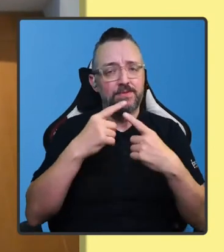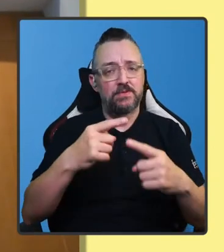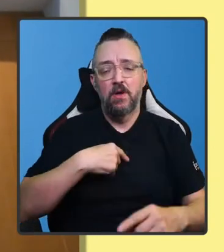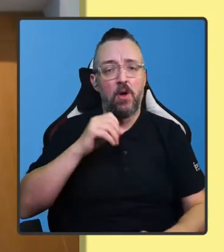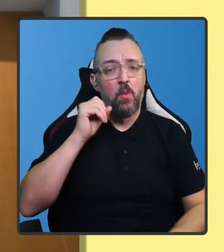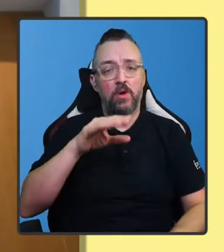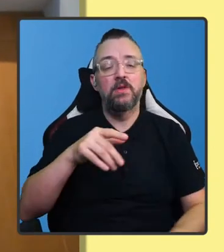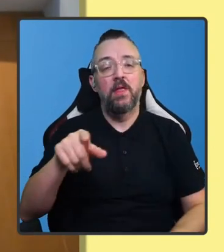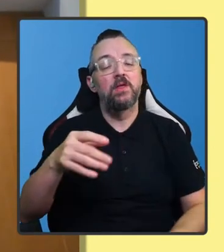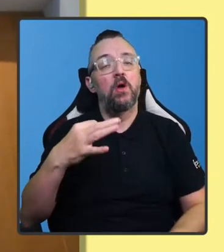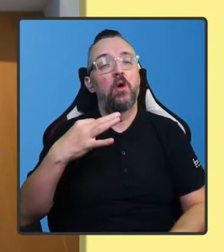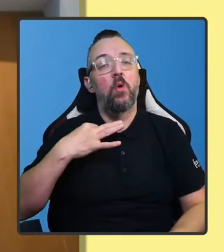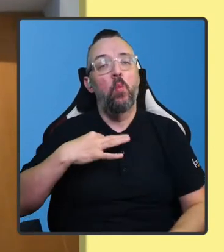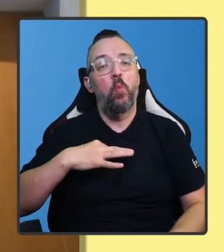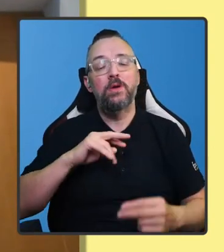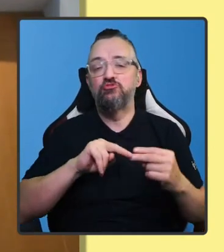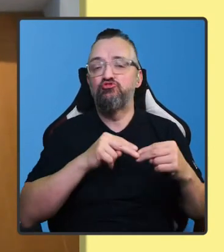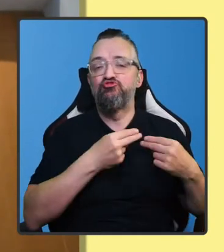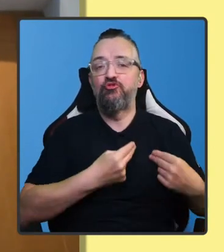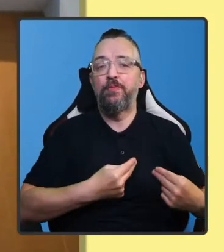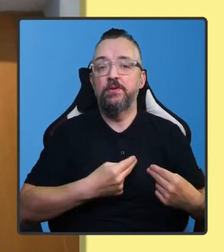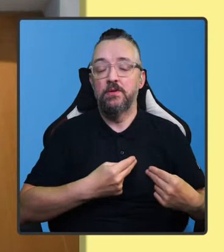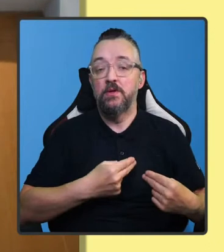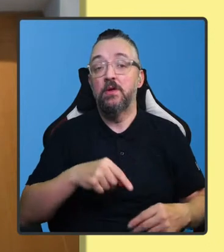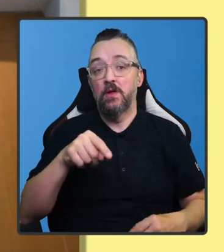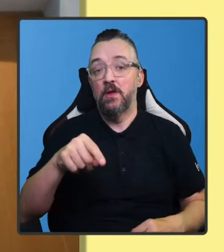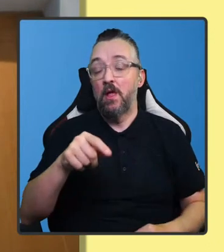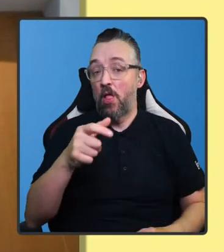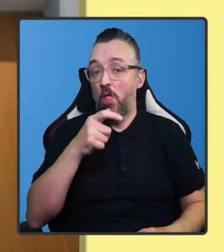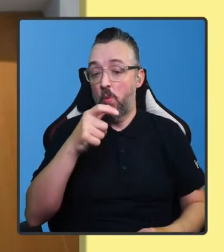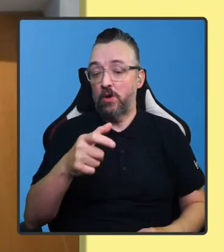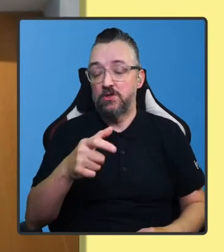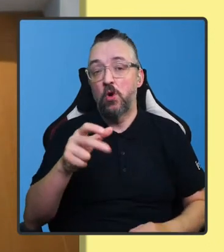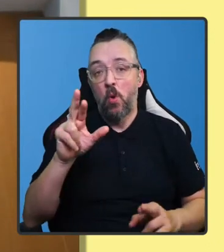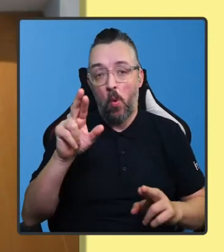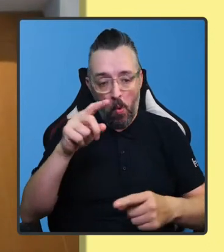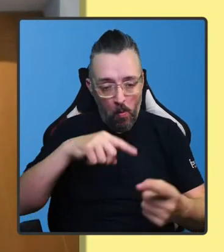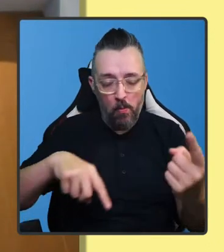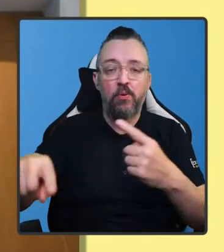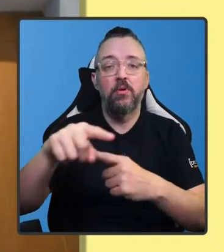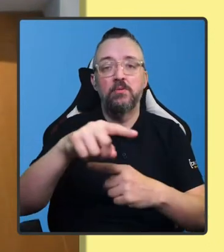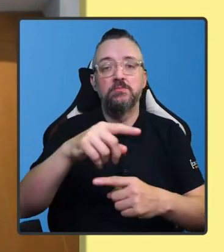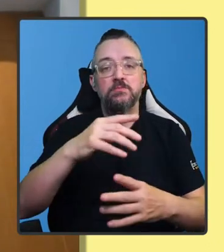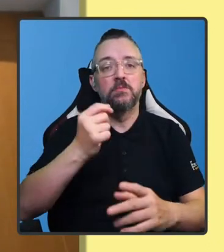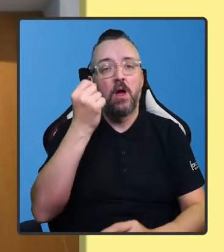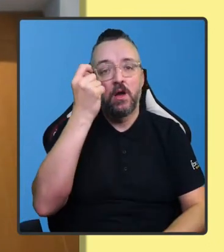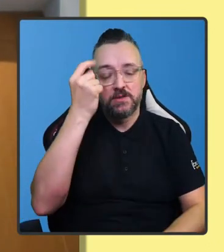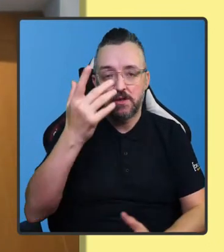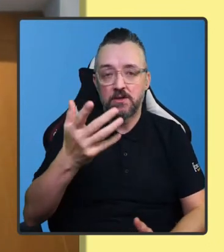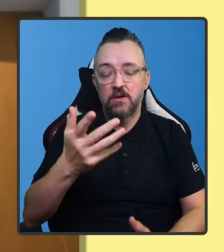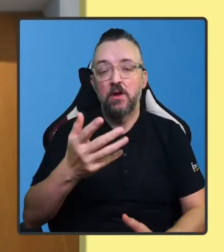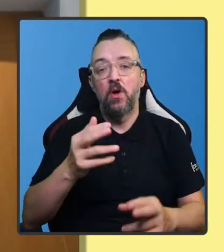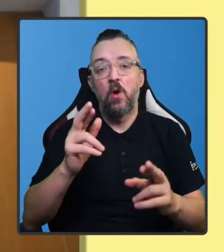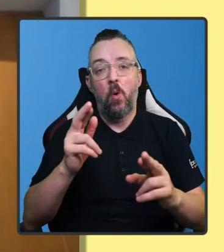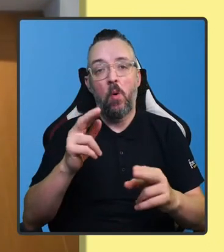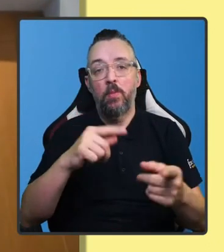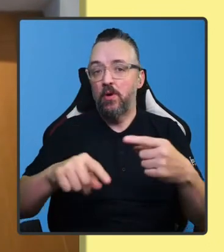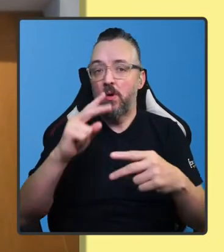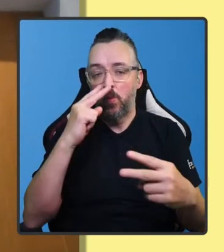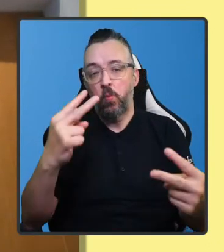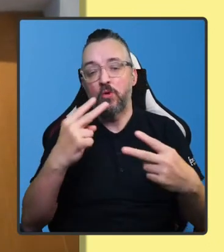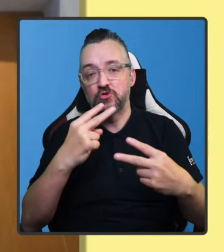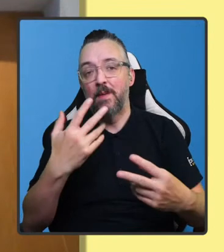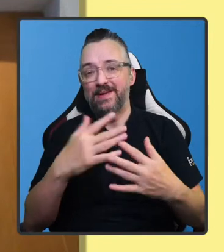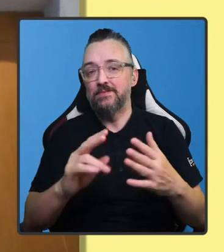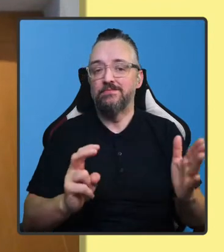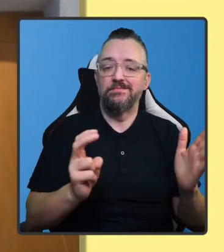Scotland pledge. And I hope those words are familiar to a lot of people who are listening. I hope there's a lot of people listening who have signed up to